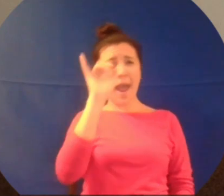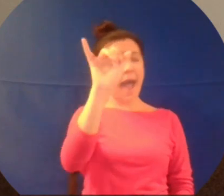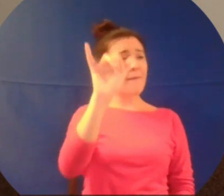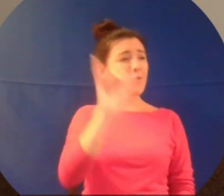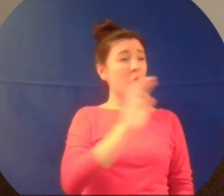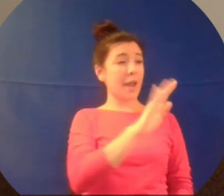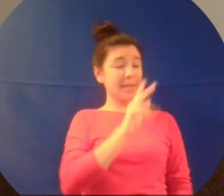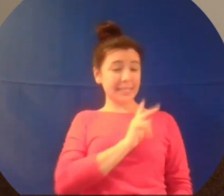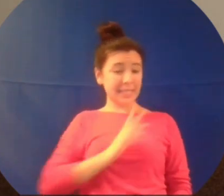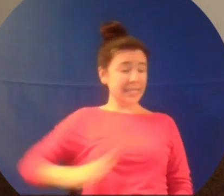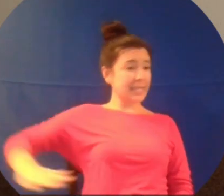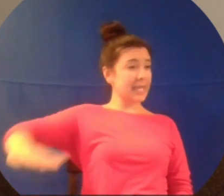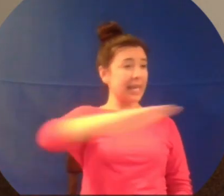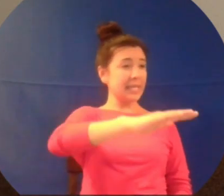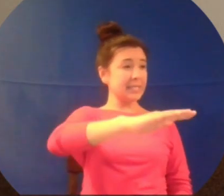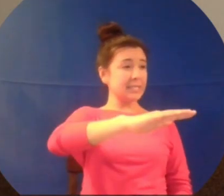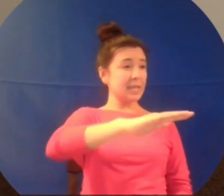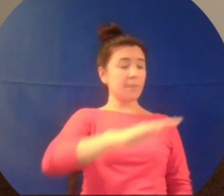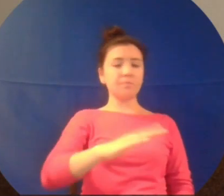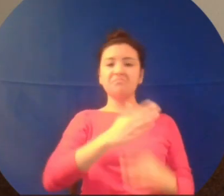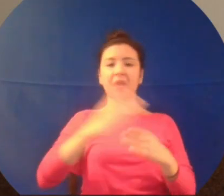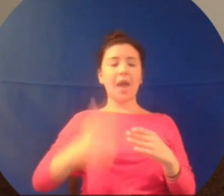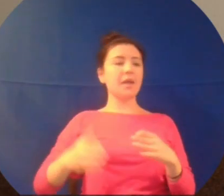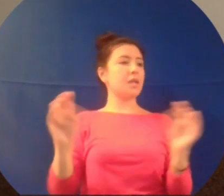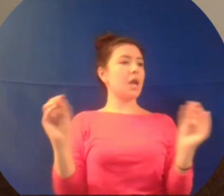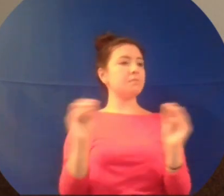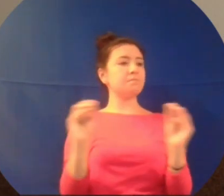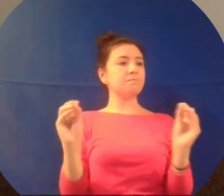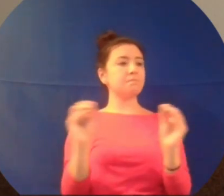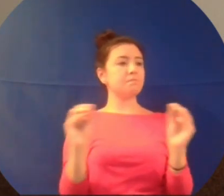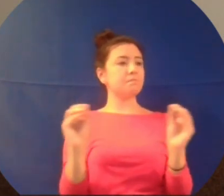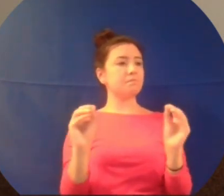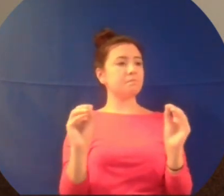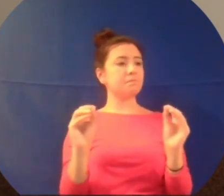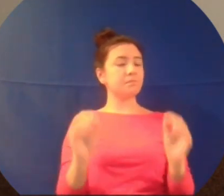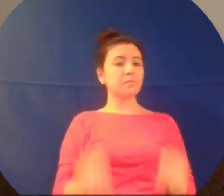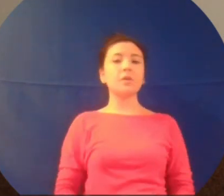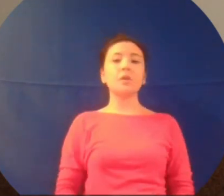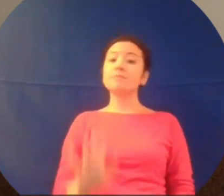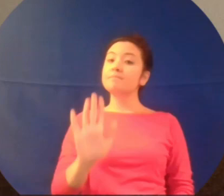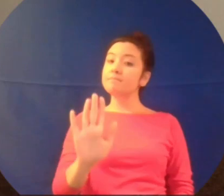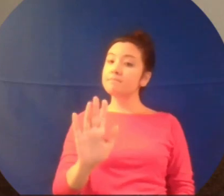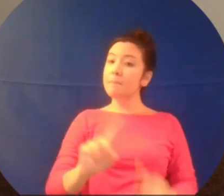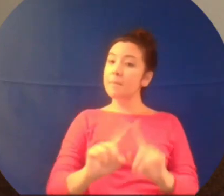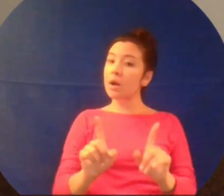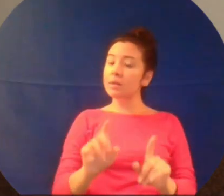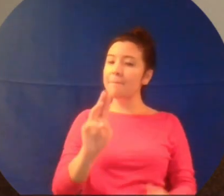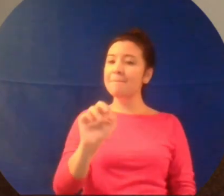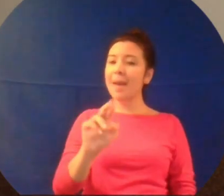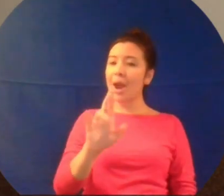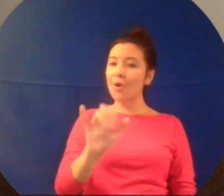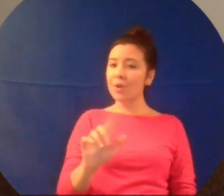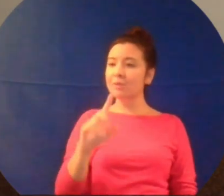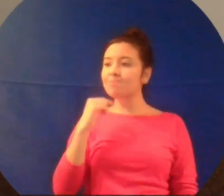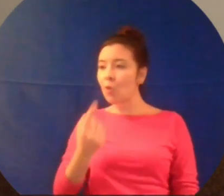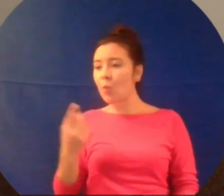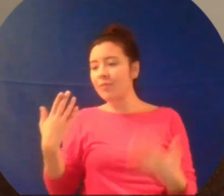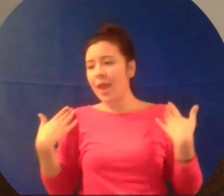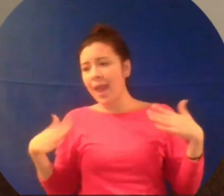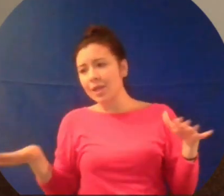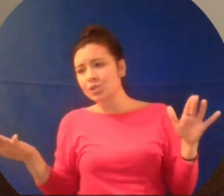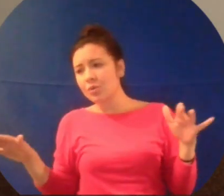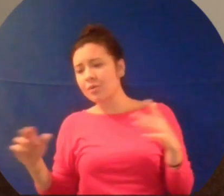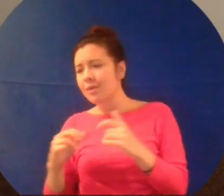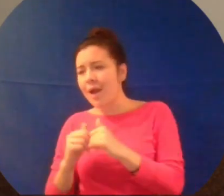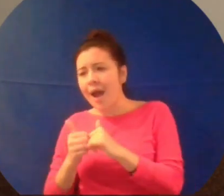kingdom there will be no end." But Mary said to the angel, "How can this